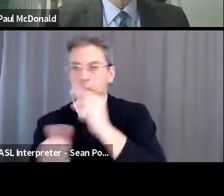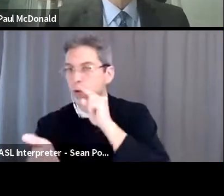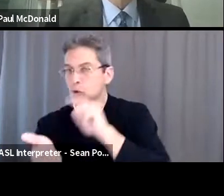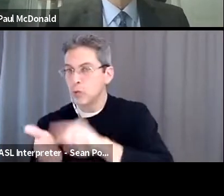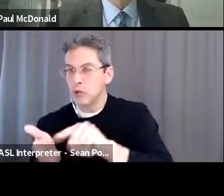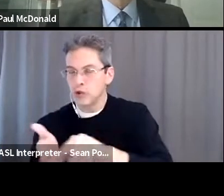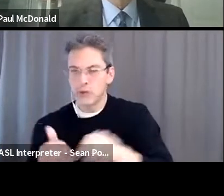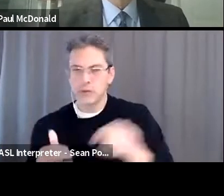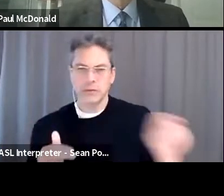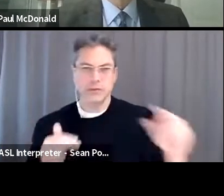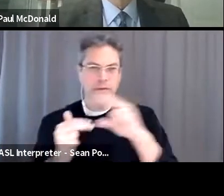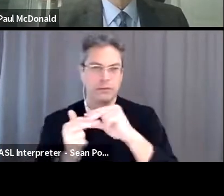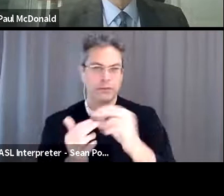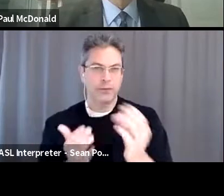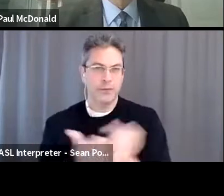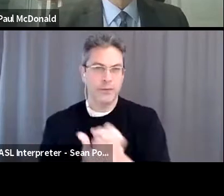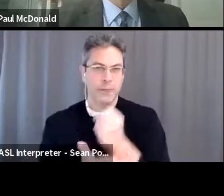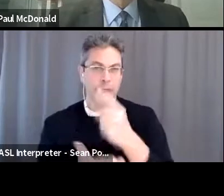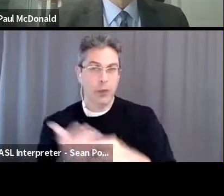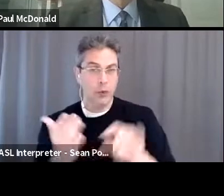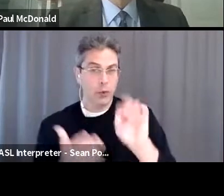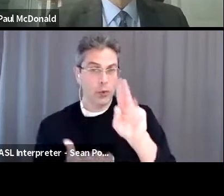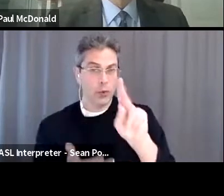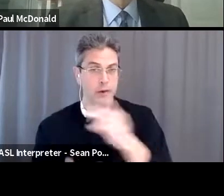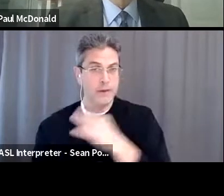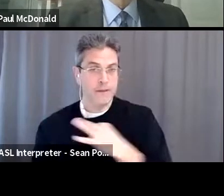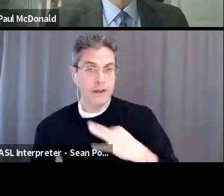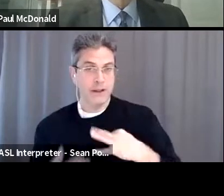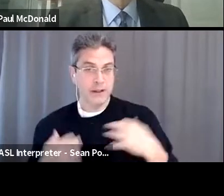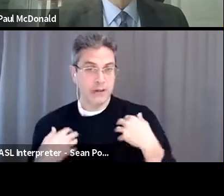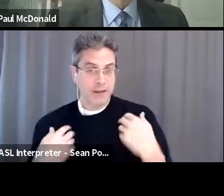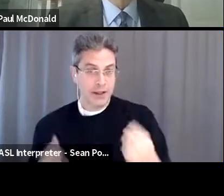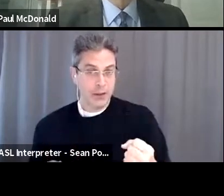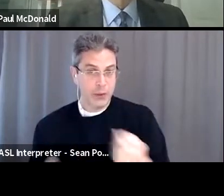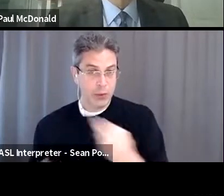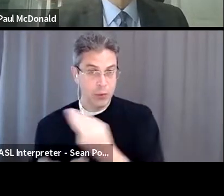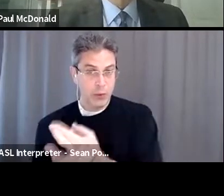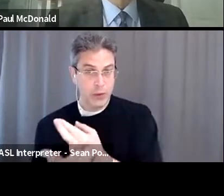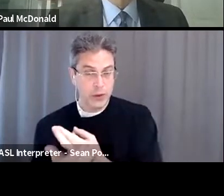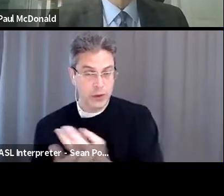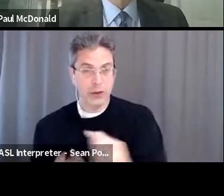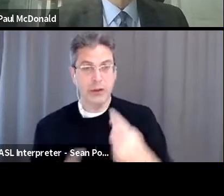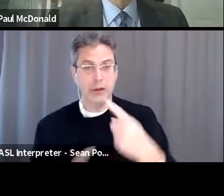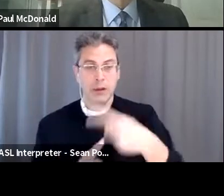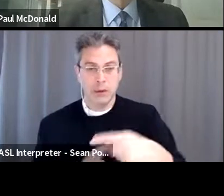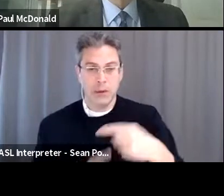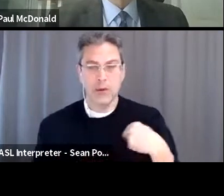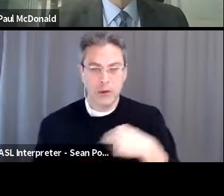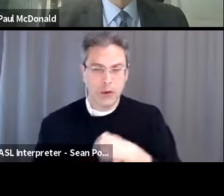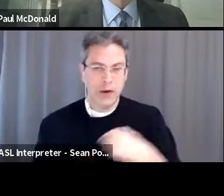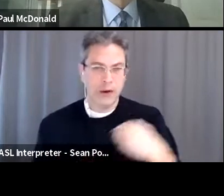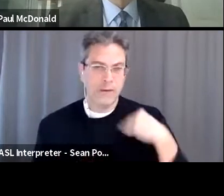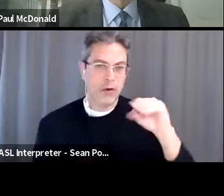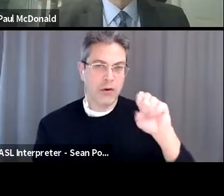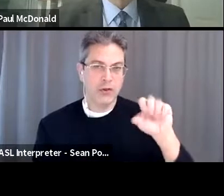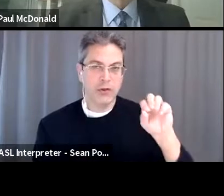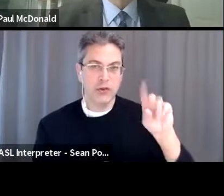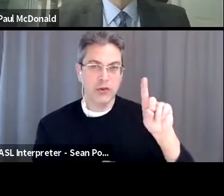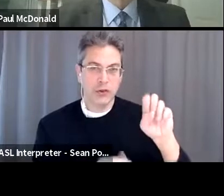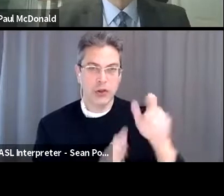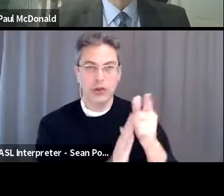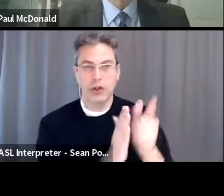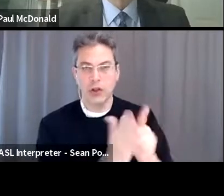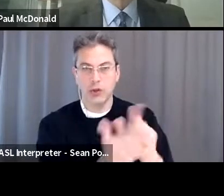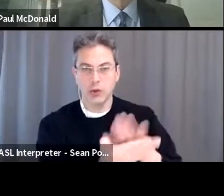and resources of both York's Faculty of Health and our Osgoode Hall Law School, where Director Stephen Hoffman